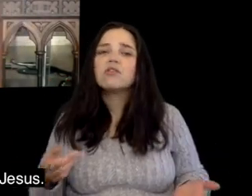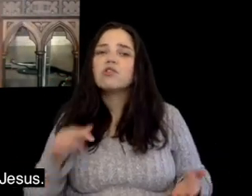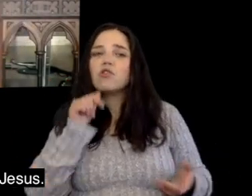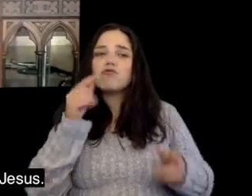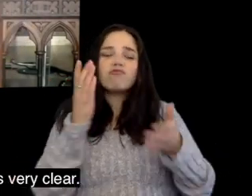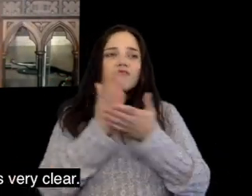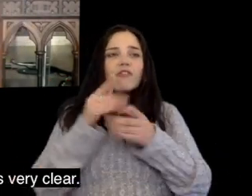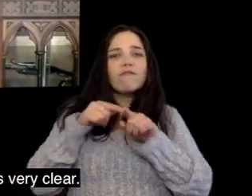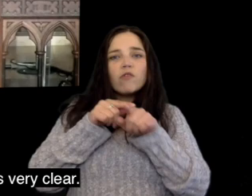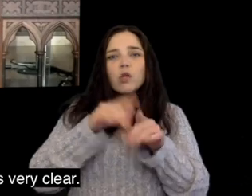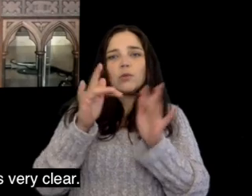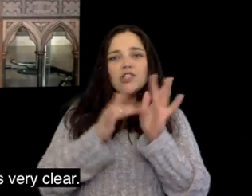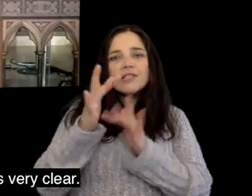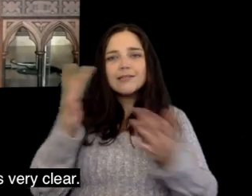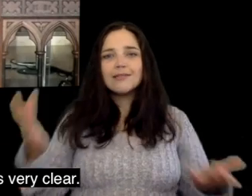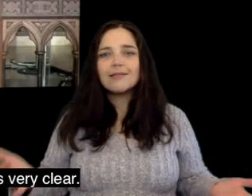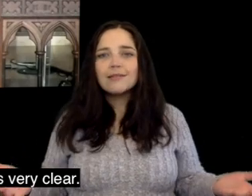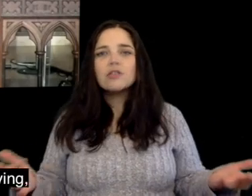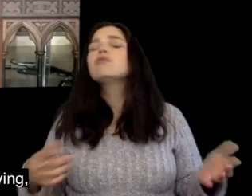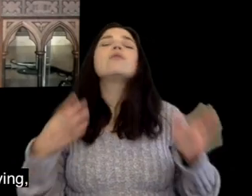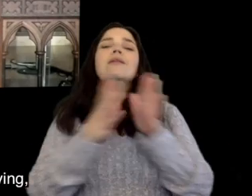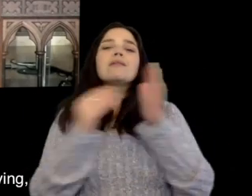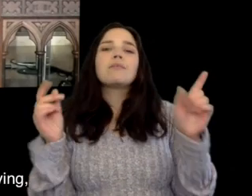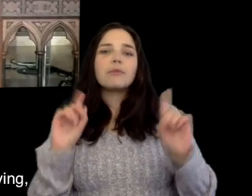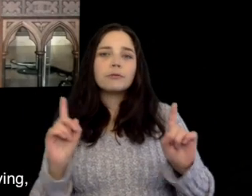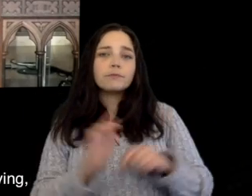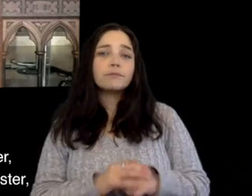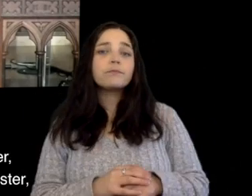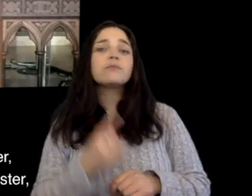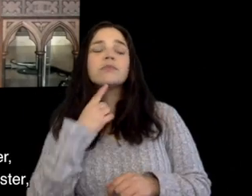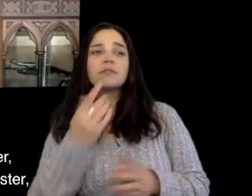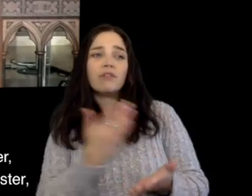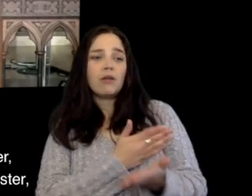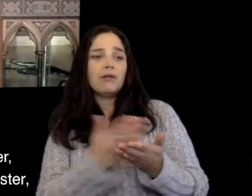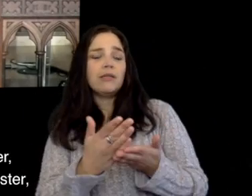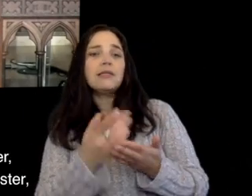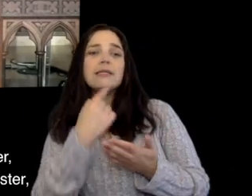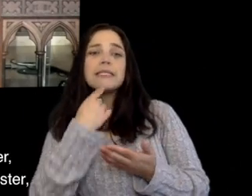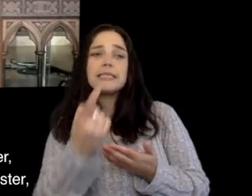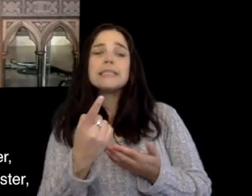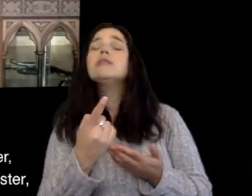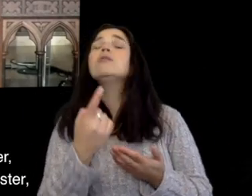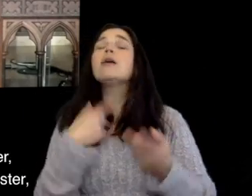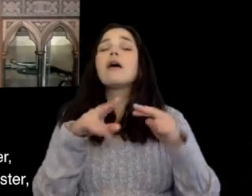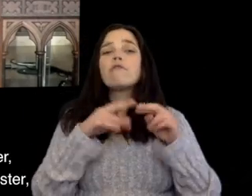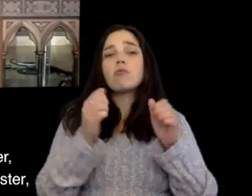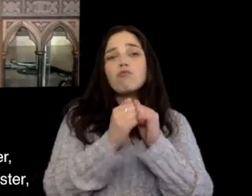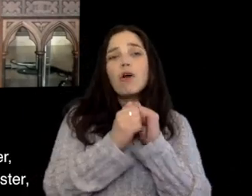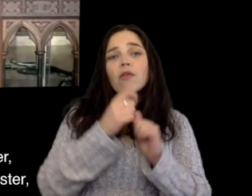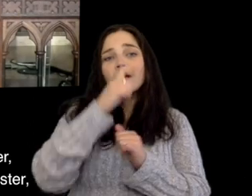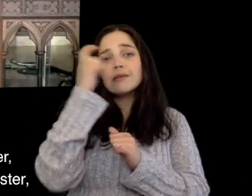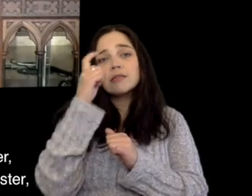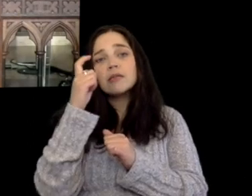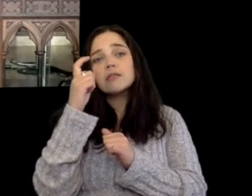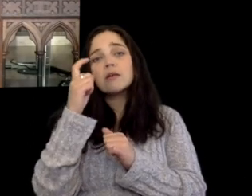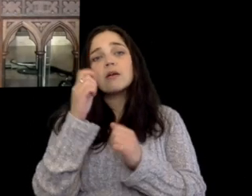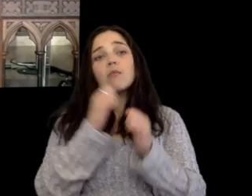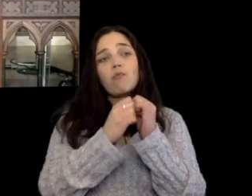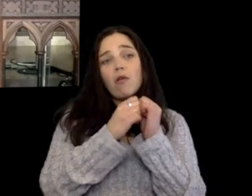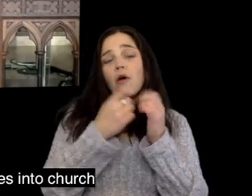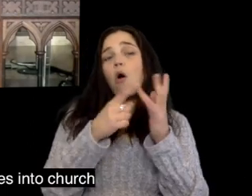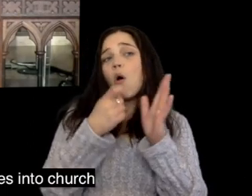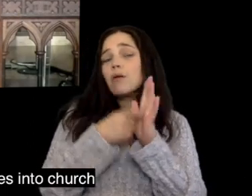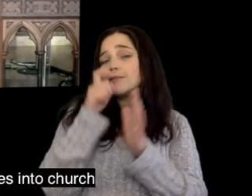really following Jesus. And the example he takes is very clear. He starts off with saying, if a brother or sister, notice a brother